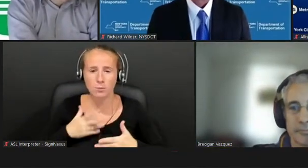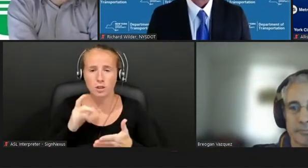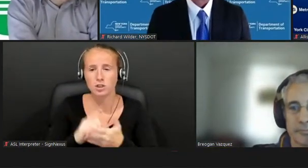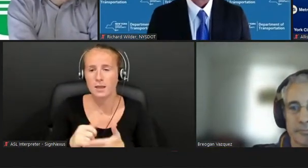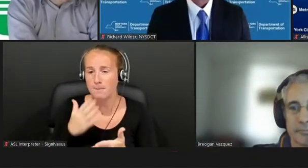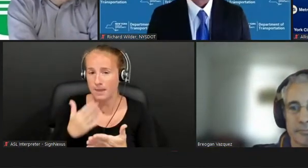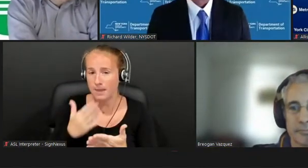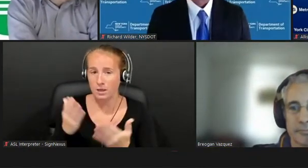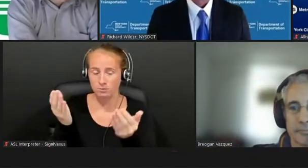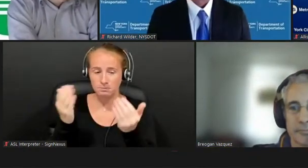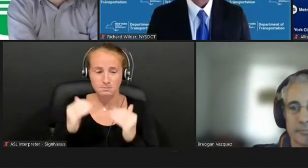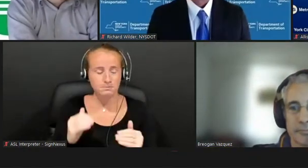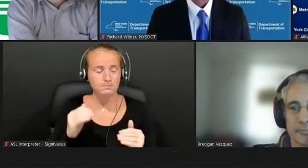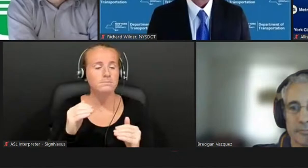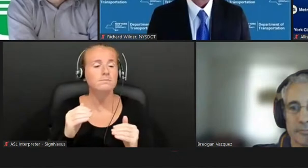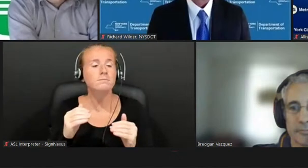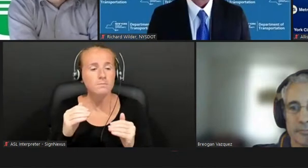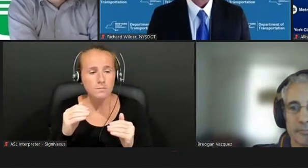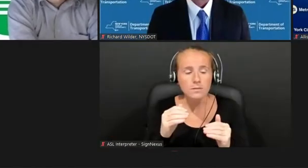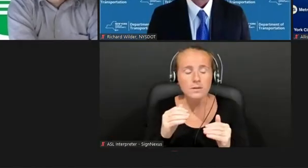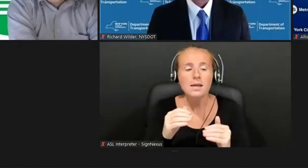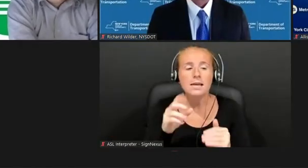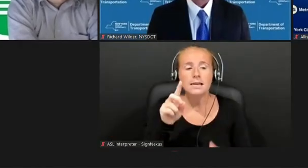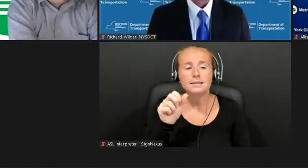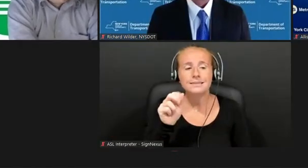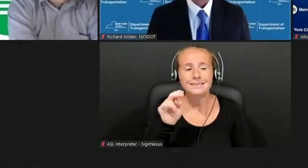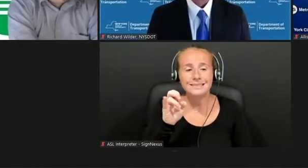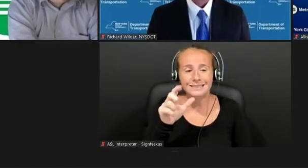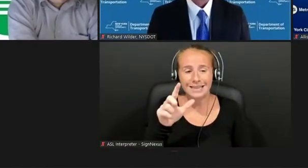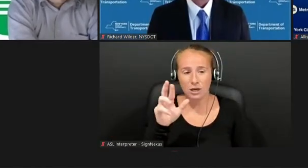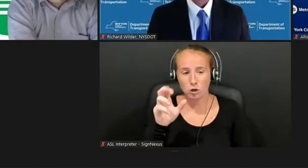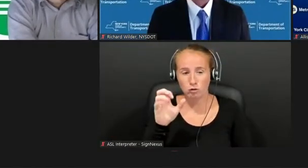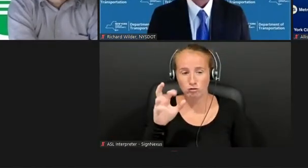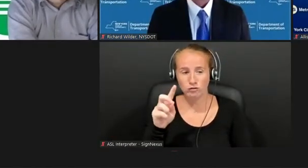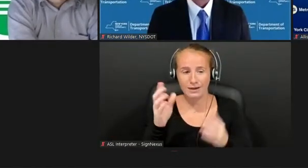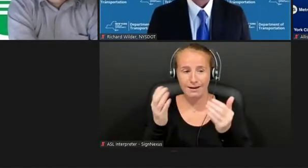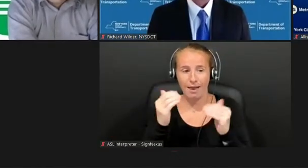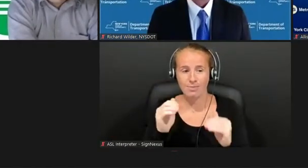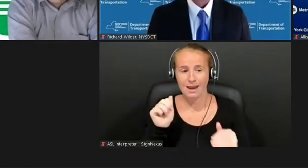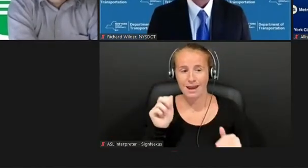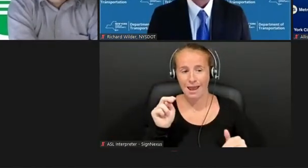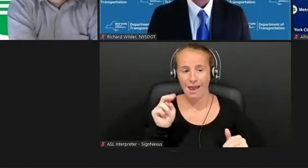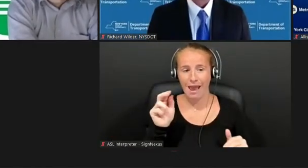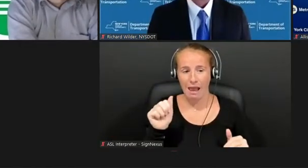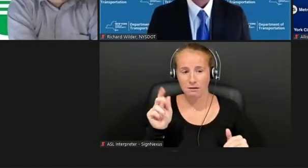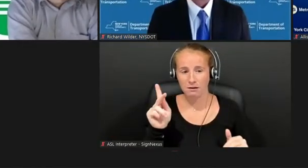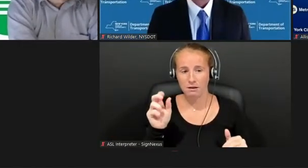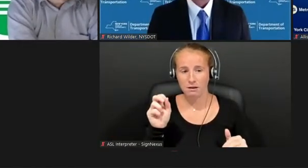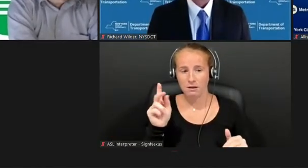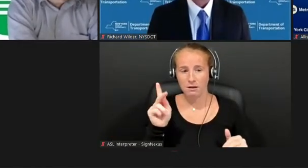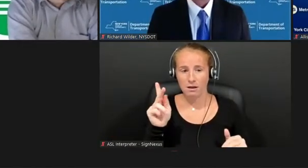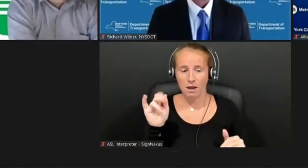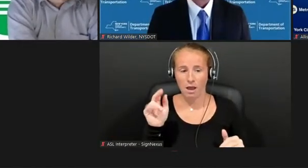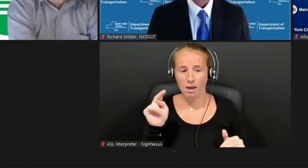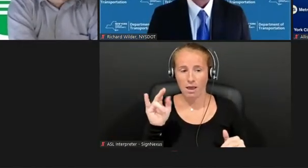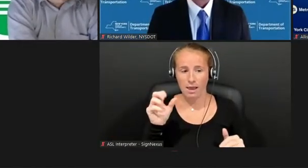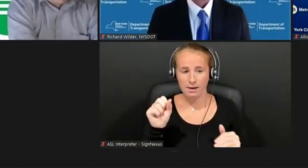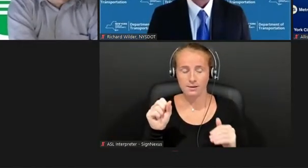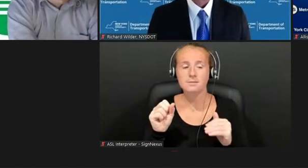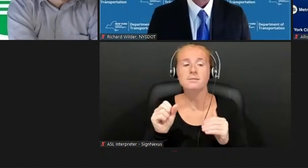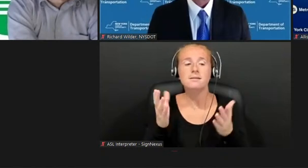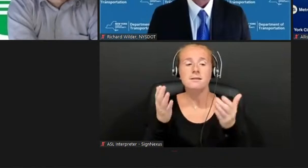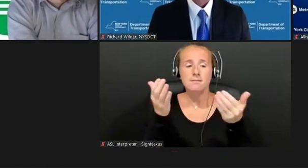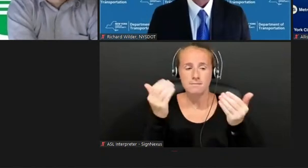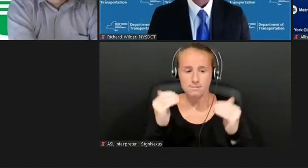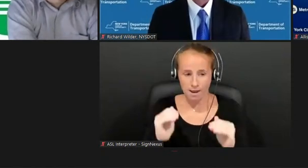our next speaker is Daniel Reed followed by Anna Cochin kakinis our next speaker